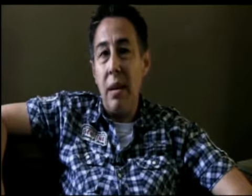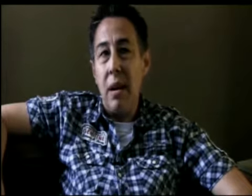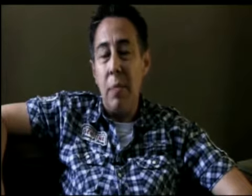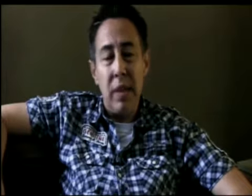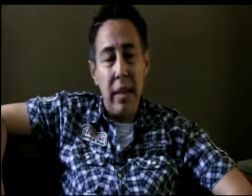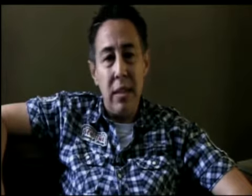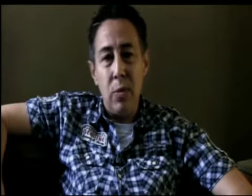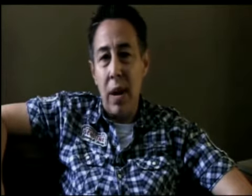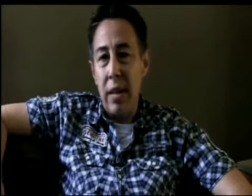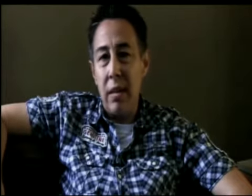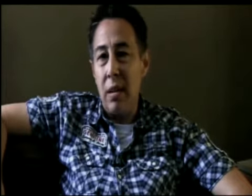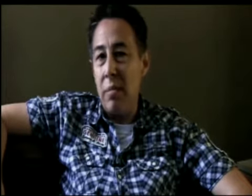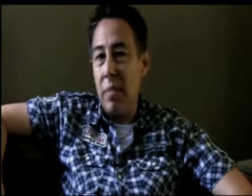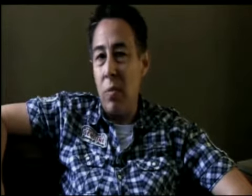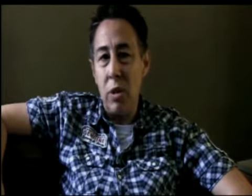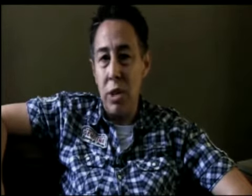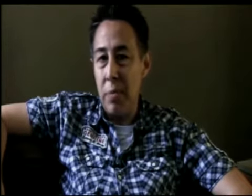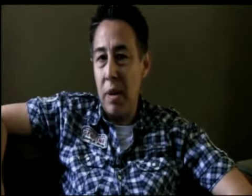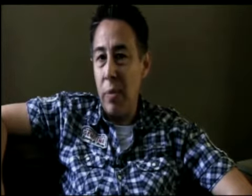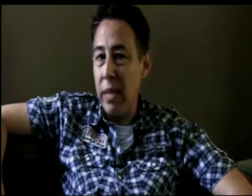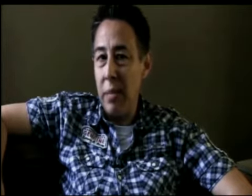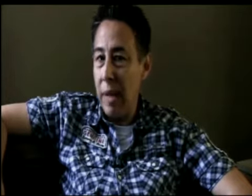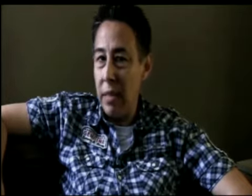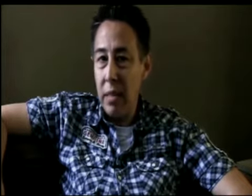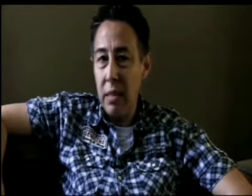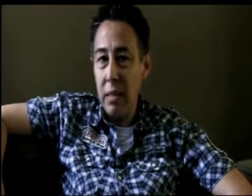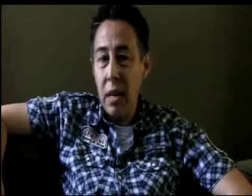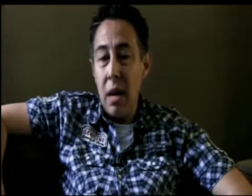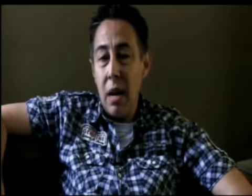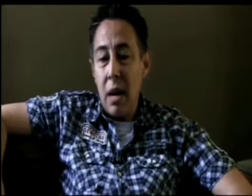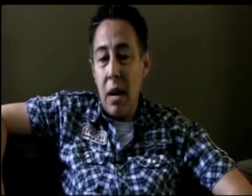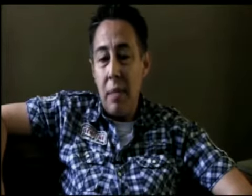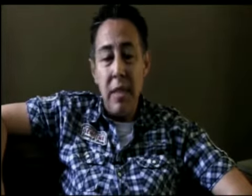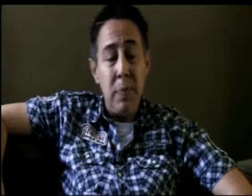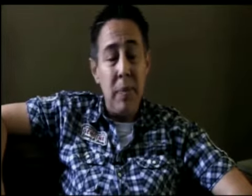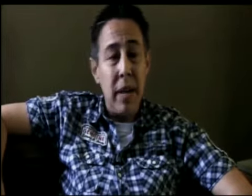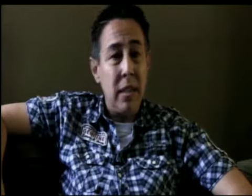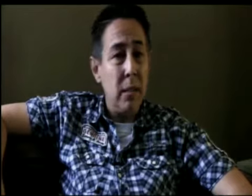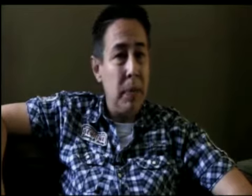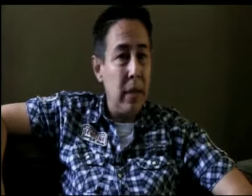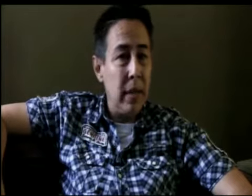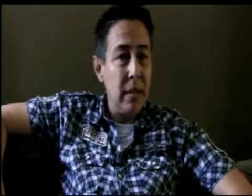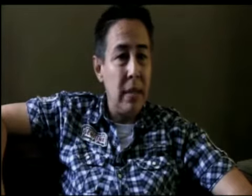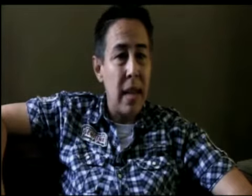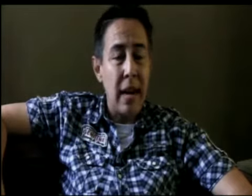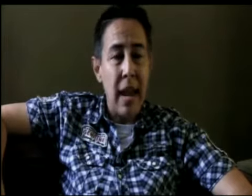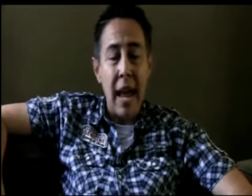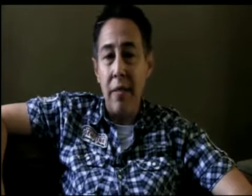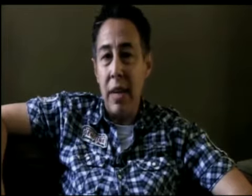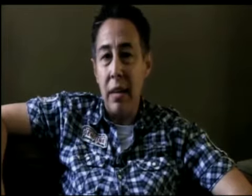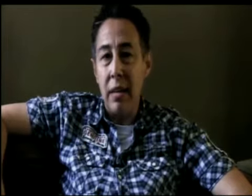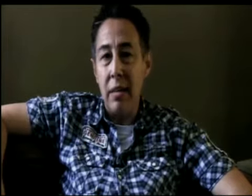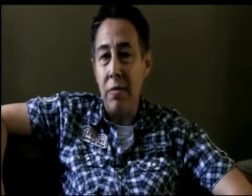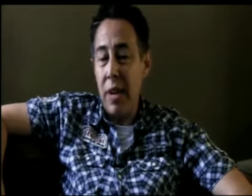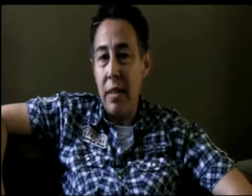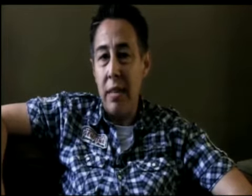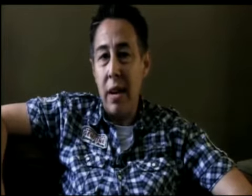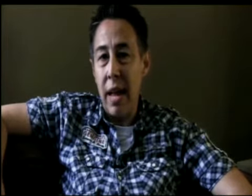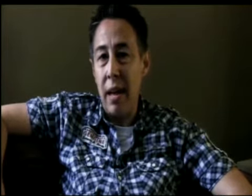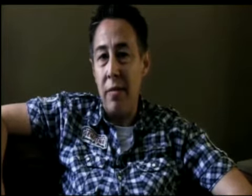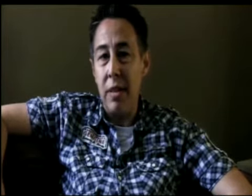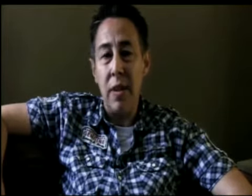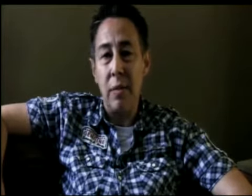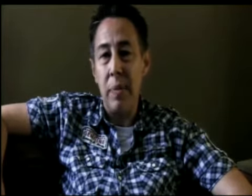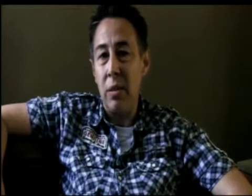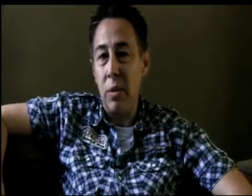me a place where I can come and worship on a weekly basis. It has been my experience that having the faith